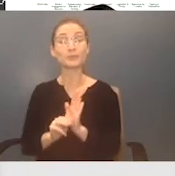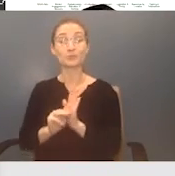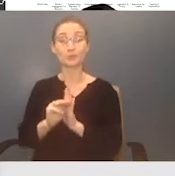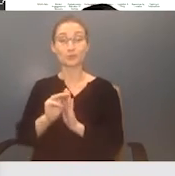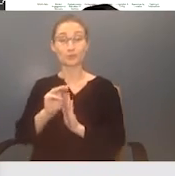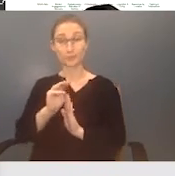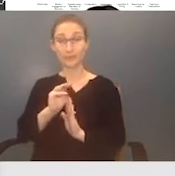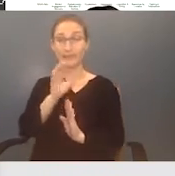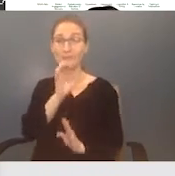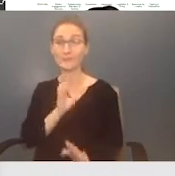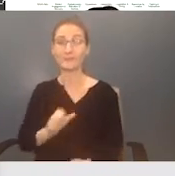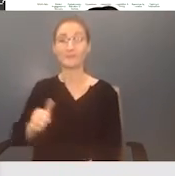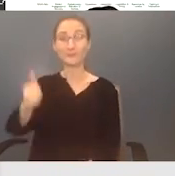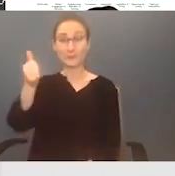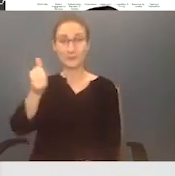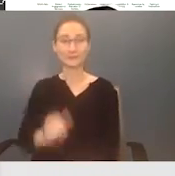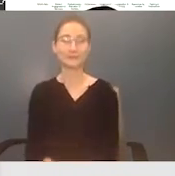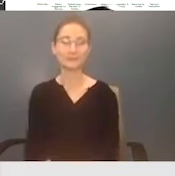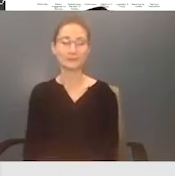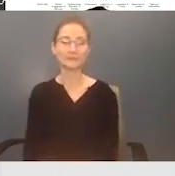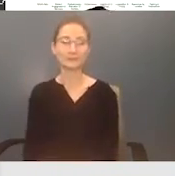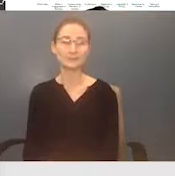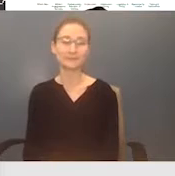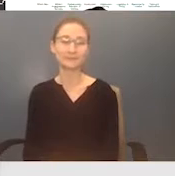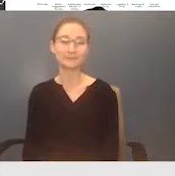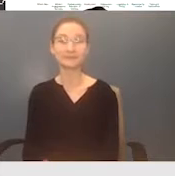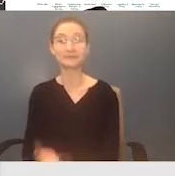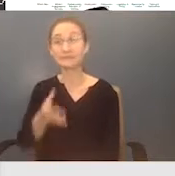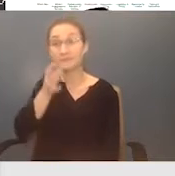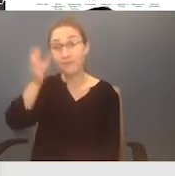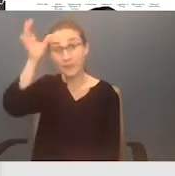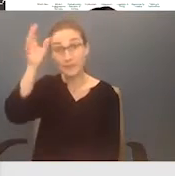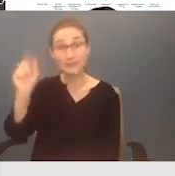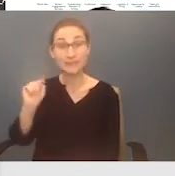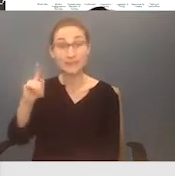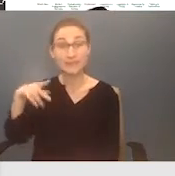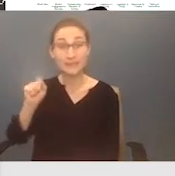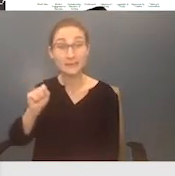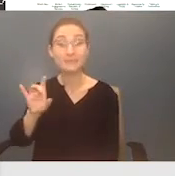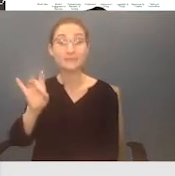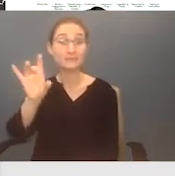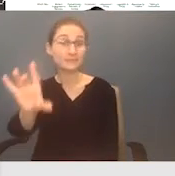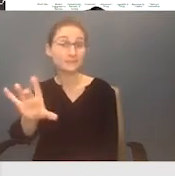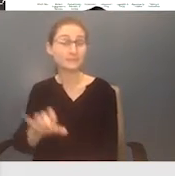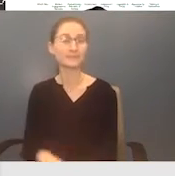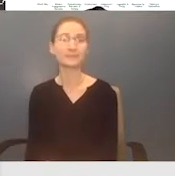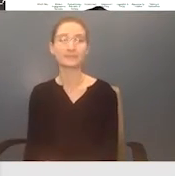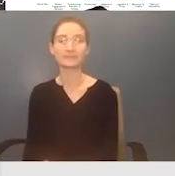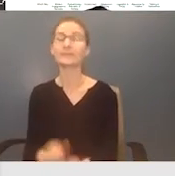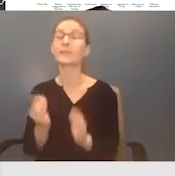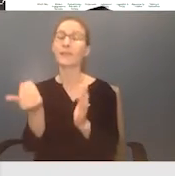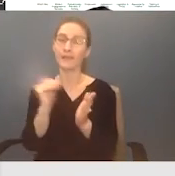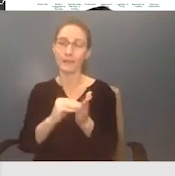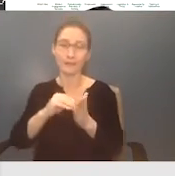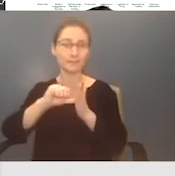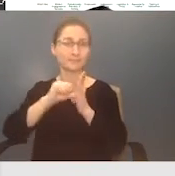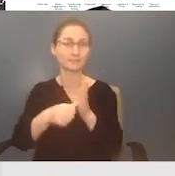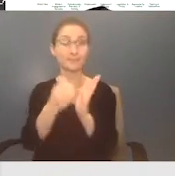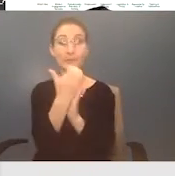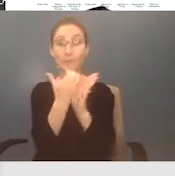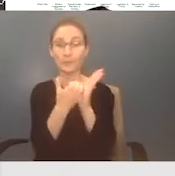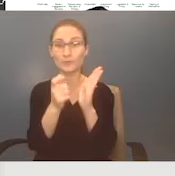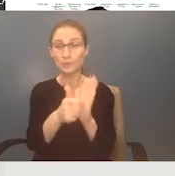and getting older. And so we've got some parent tips there. Again, going back to those course requirement and